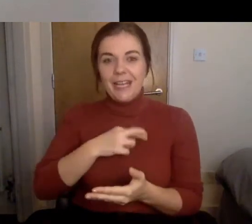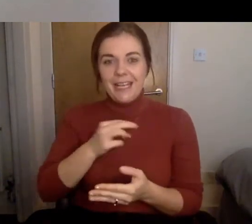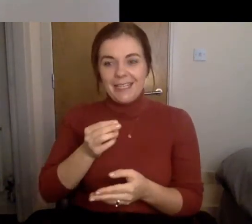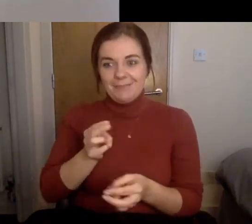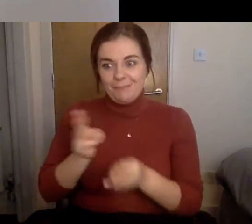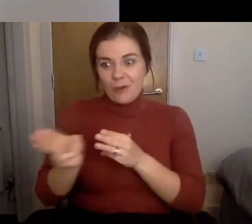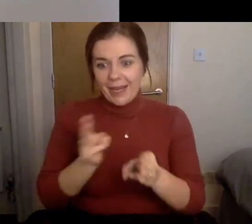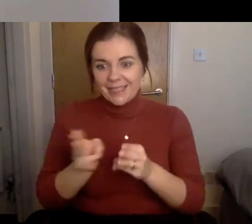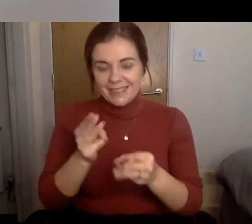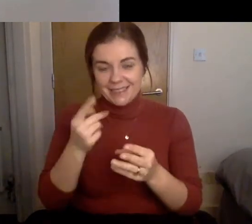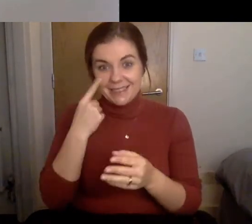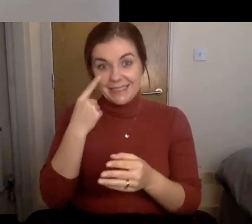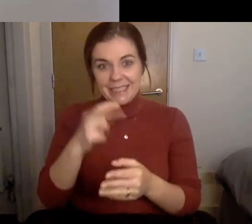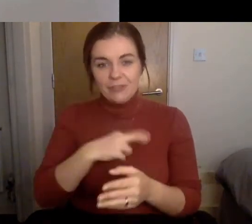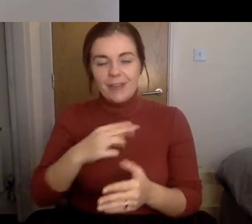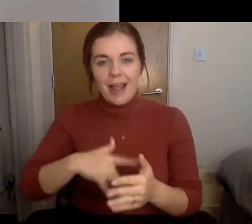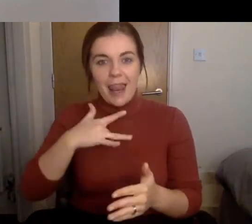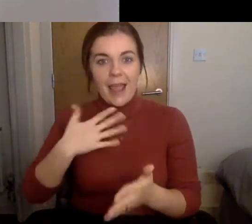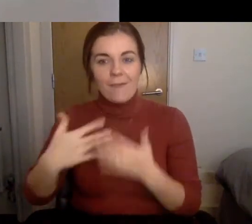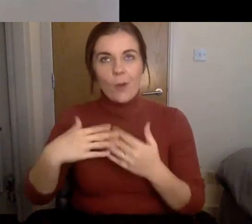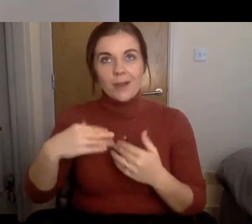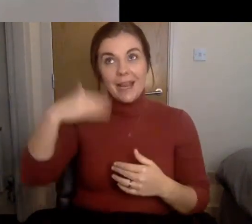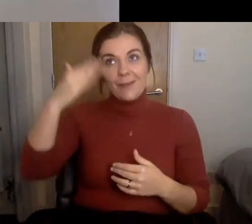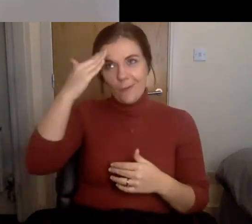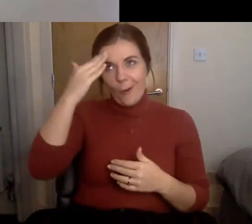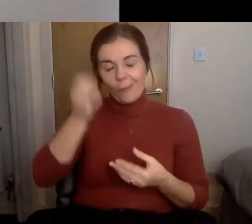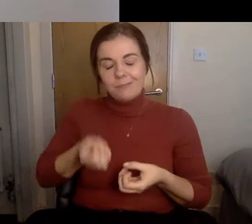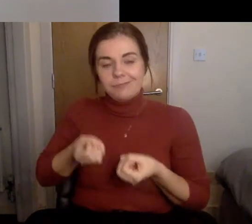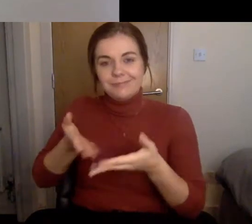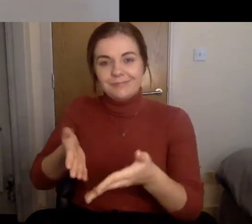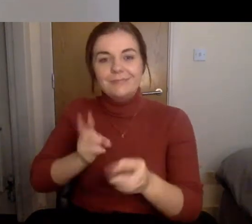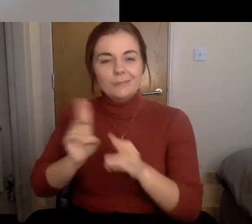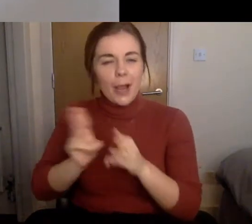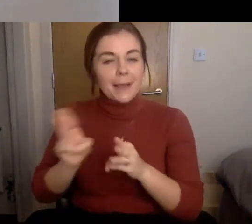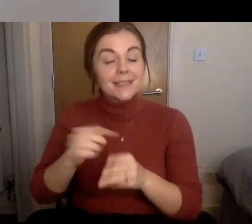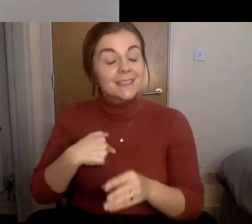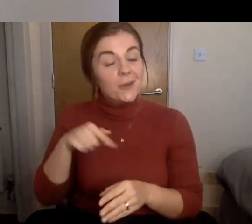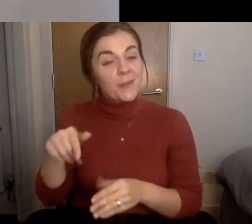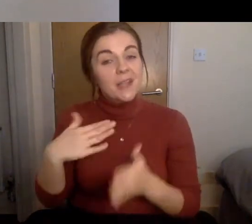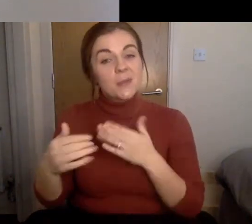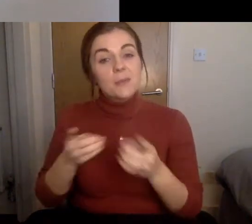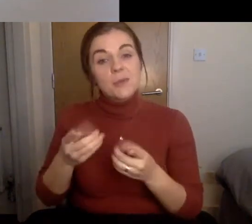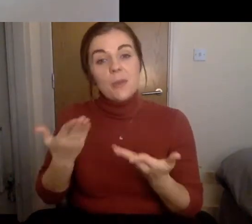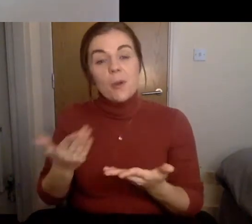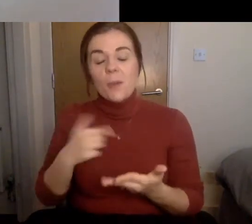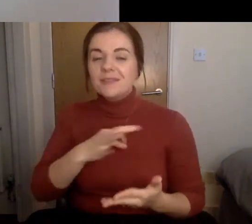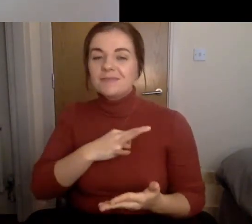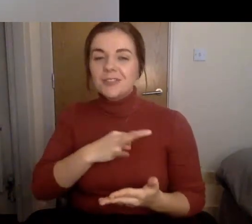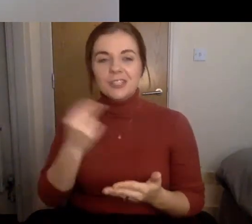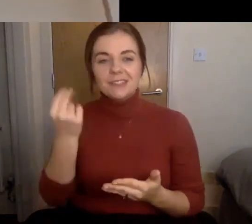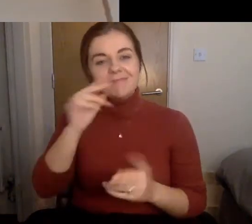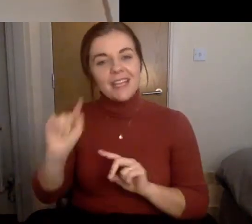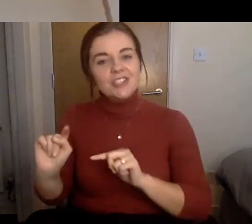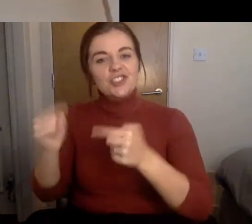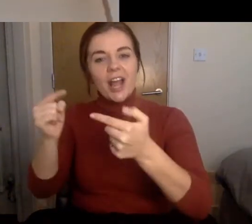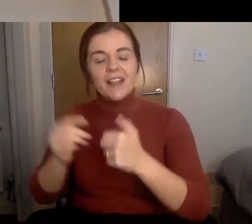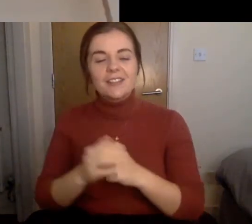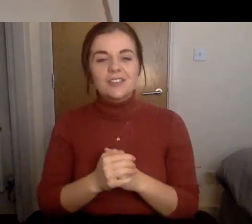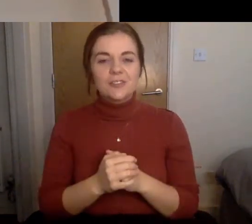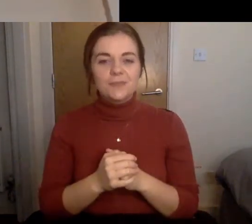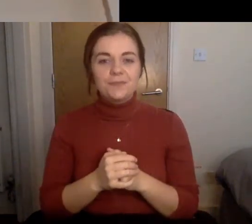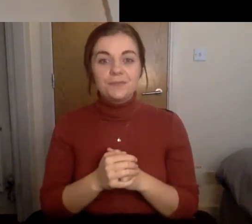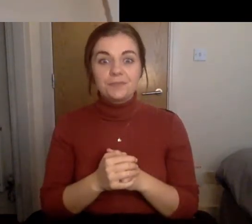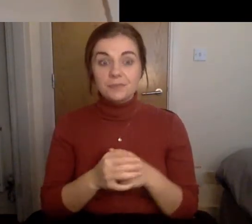putting into practice those things that I preached. So that's what I'm doing at the moment. So it's good. It's nice, good challenge. It is. That's a